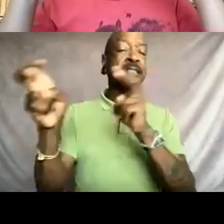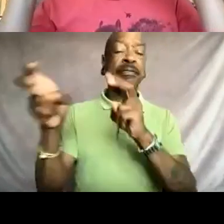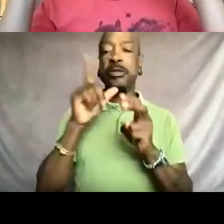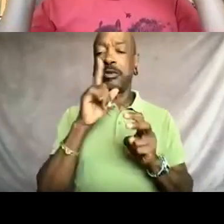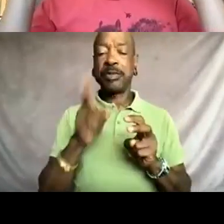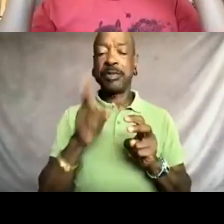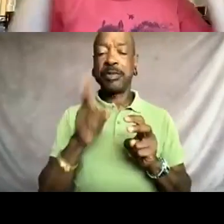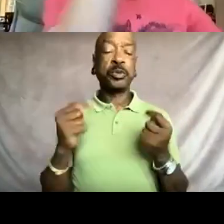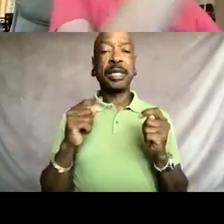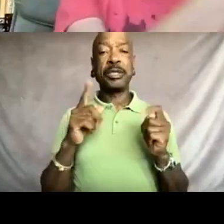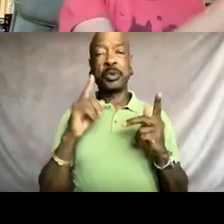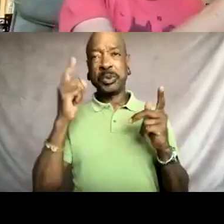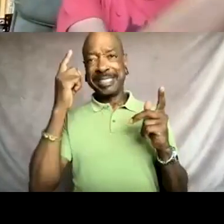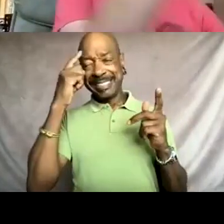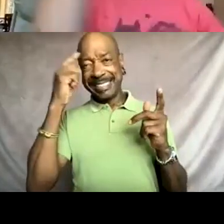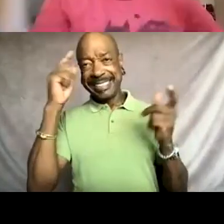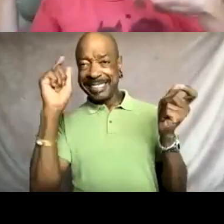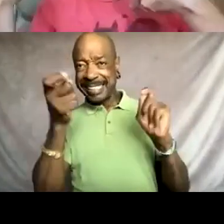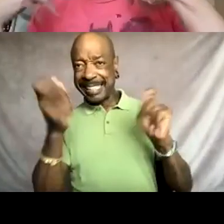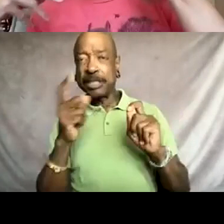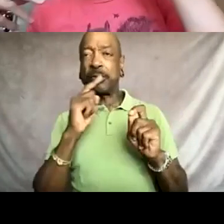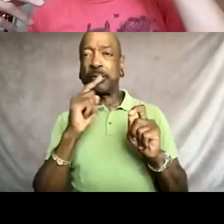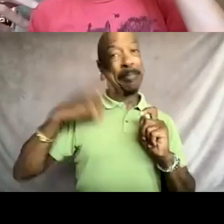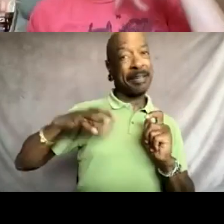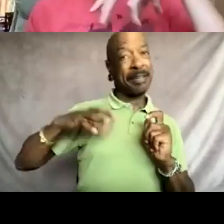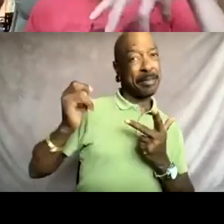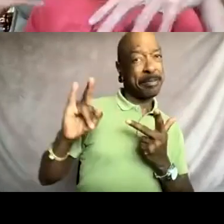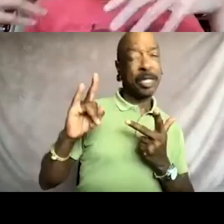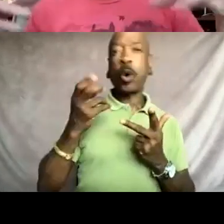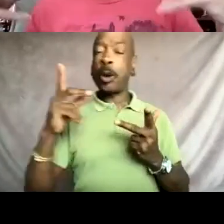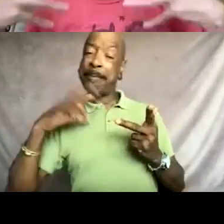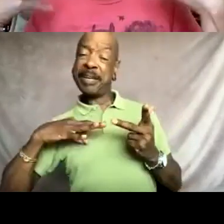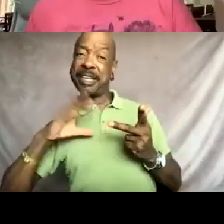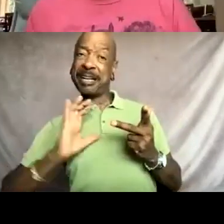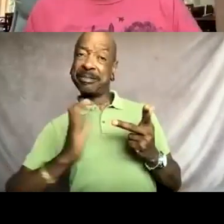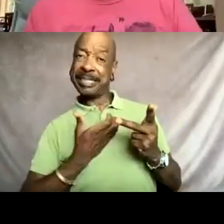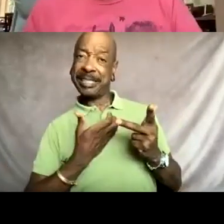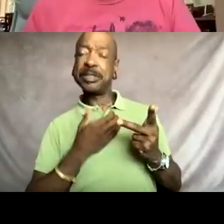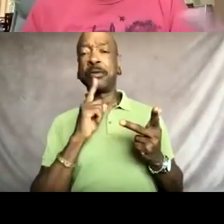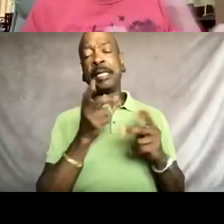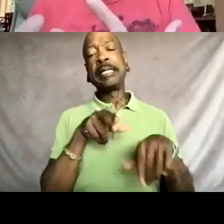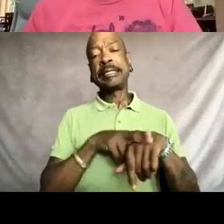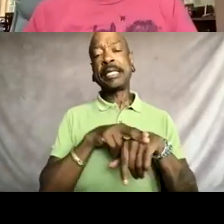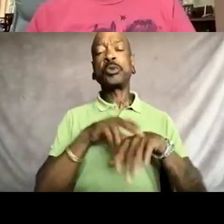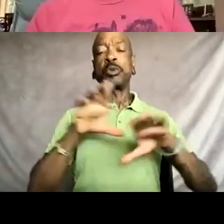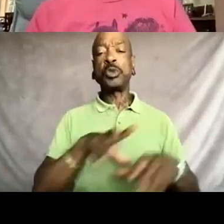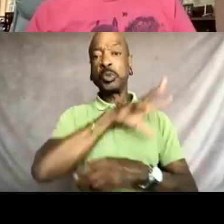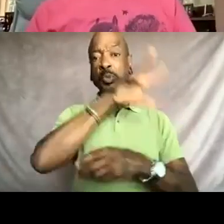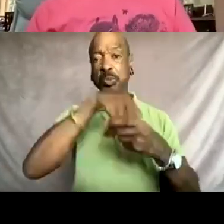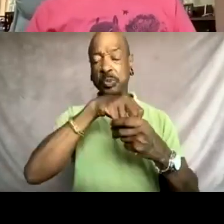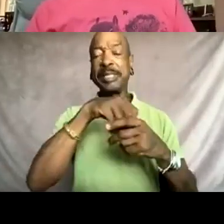of thinking into benefiting the public versus benefiting ourselves. It's a lot more natural to kind of do all at the same